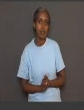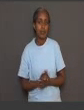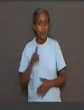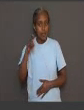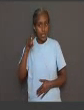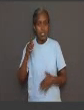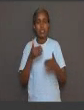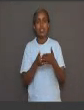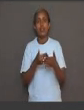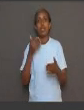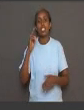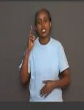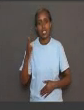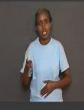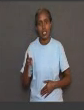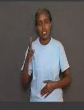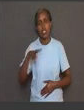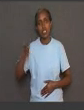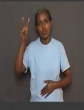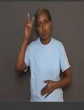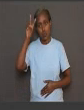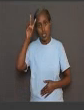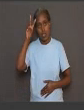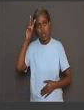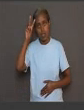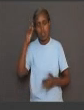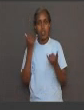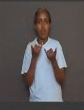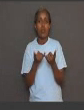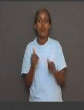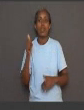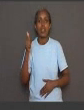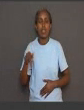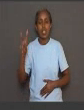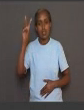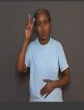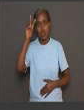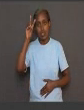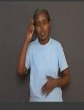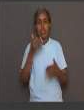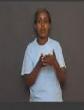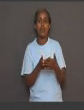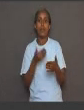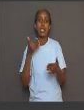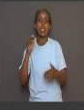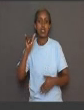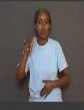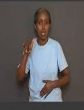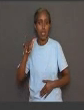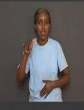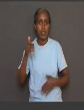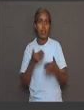X minus h squared over a squared minus